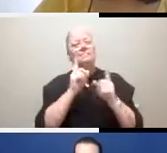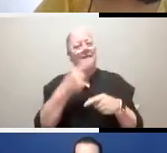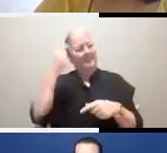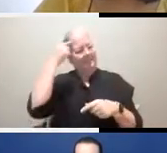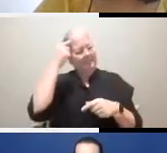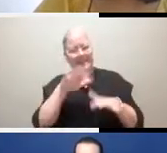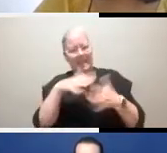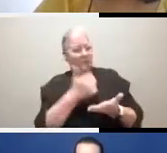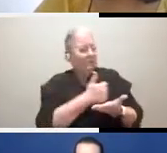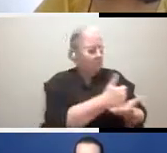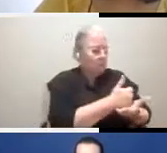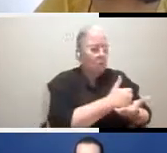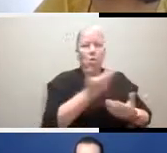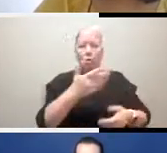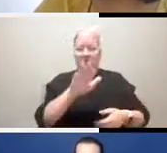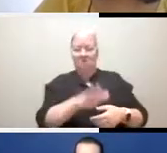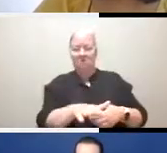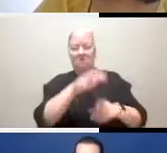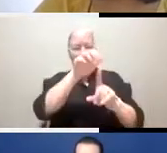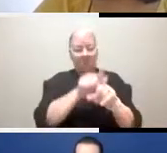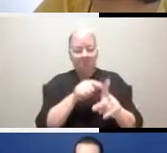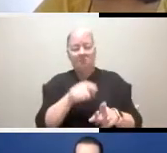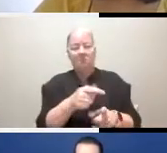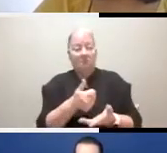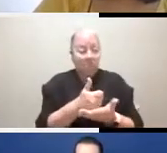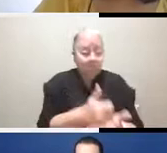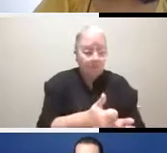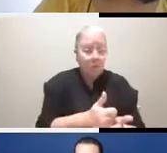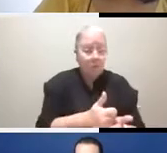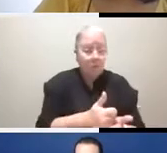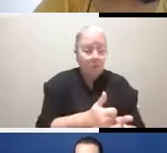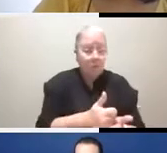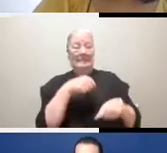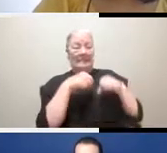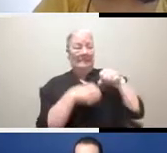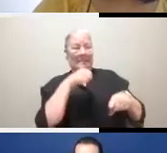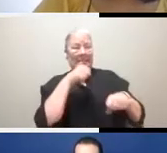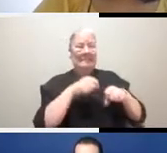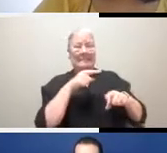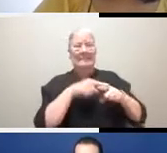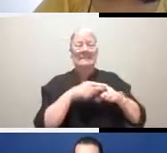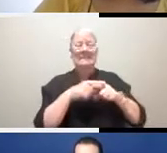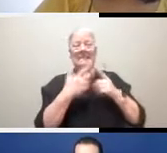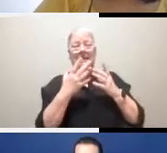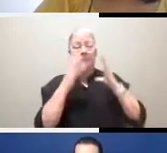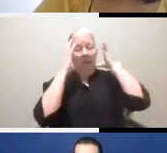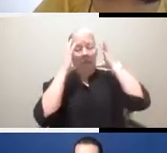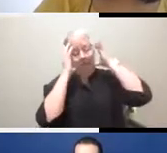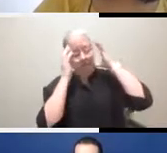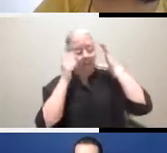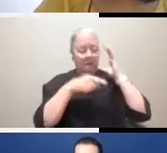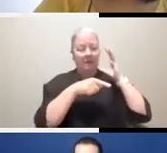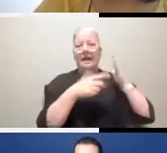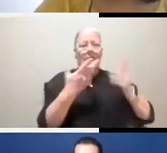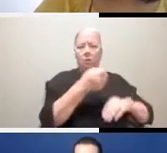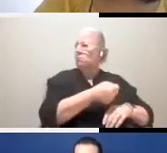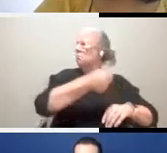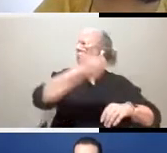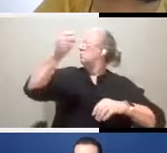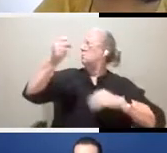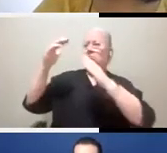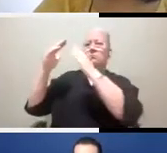the shelter. And whenever we don't have those kind of shelters, then when it comes to legal aid, lawyers are